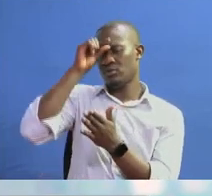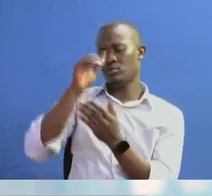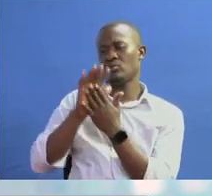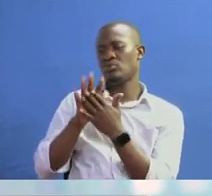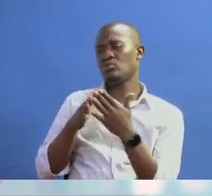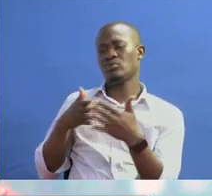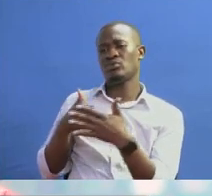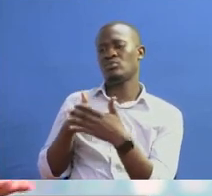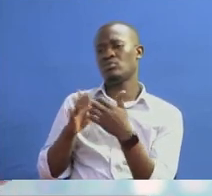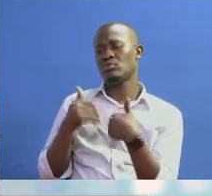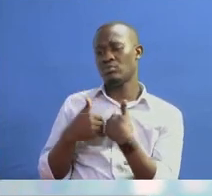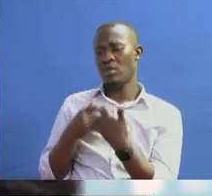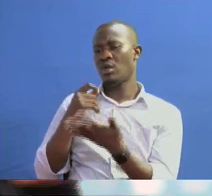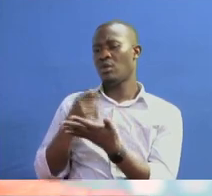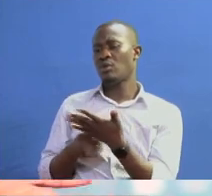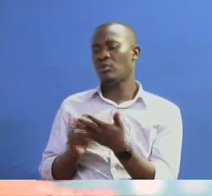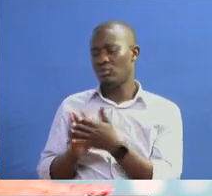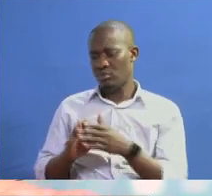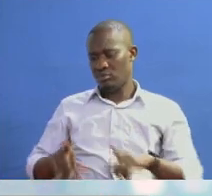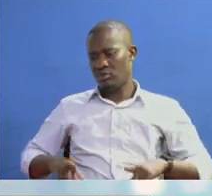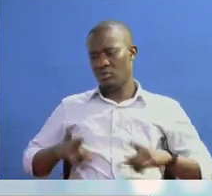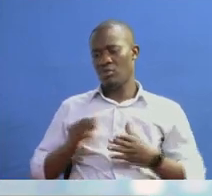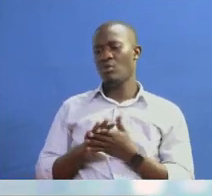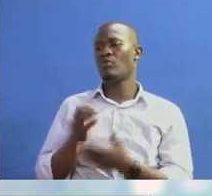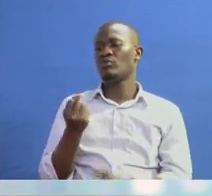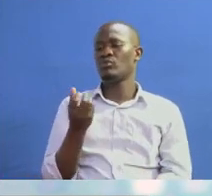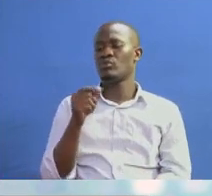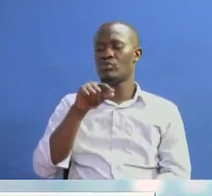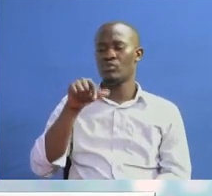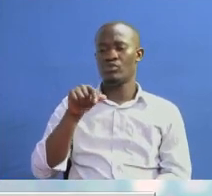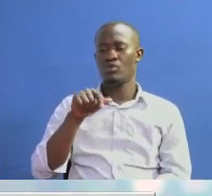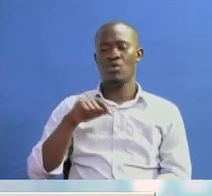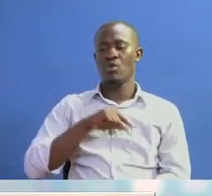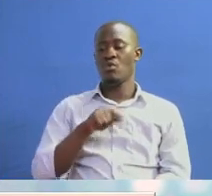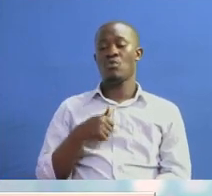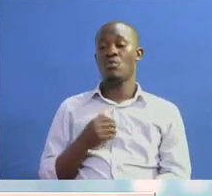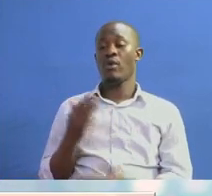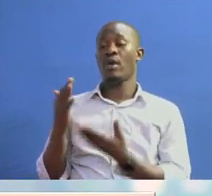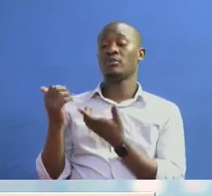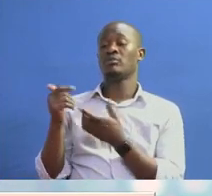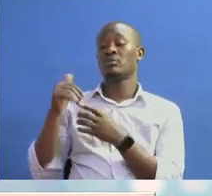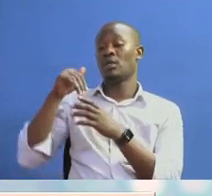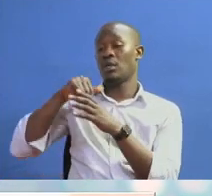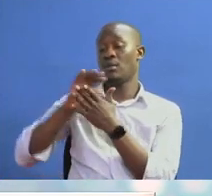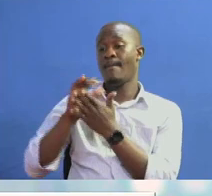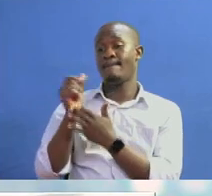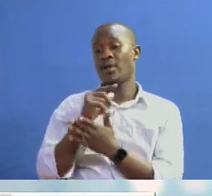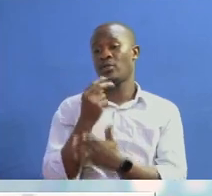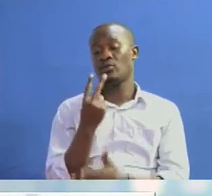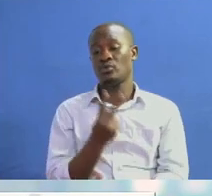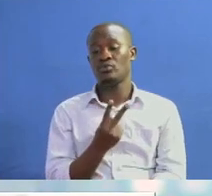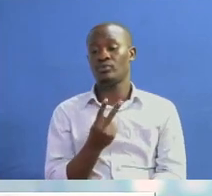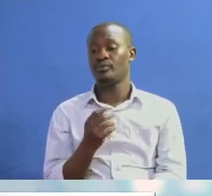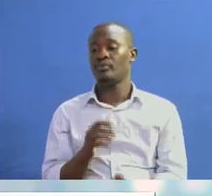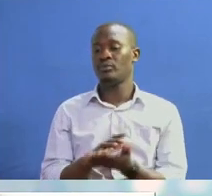cost living of unga price. So we are expecting that within a month or two, the